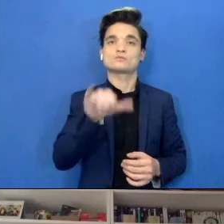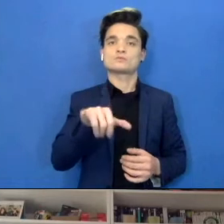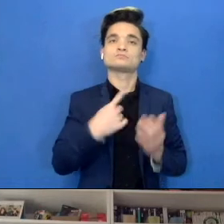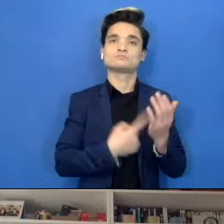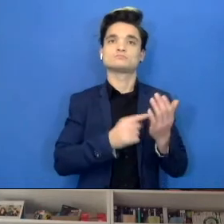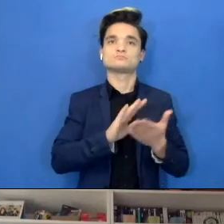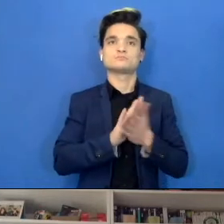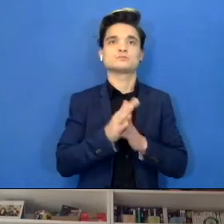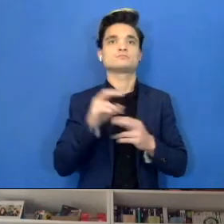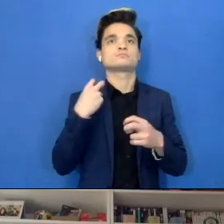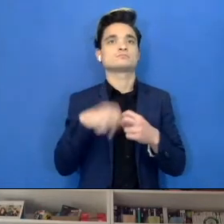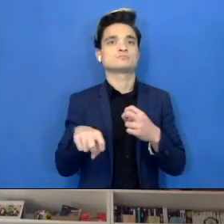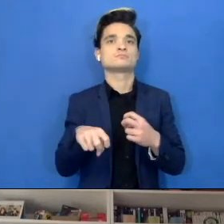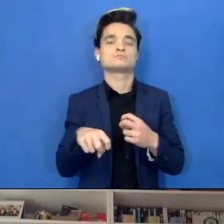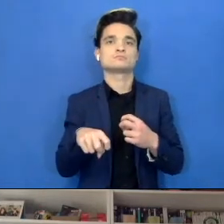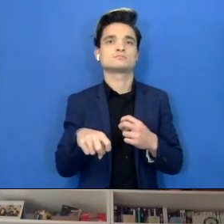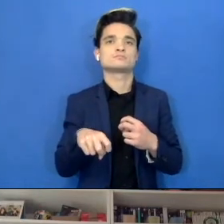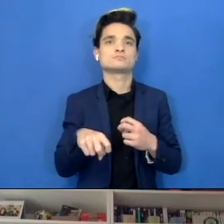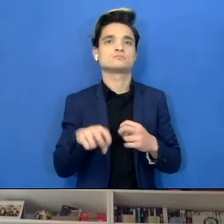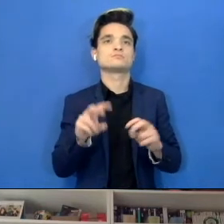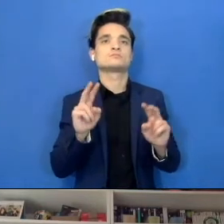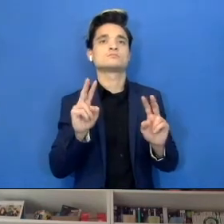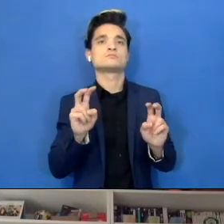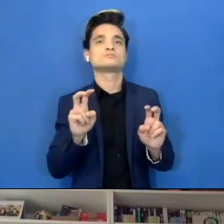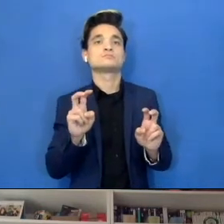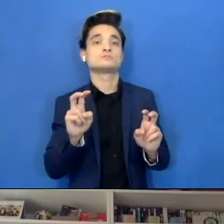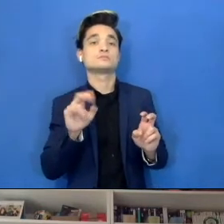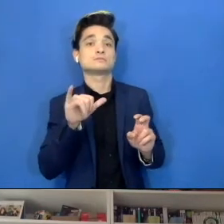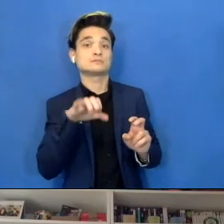law, and I'm sorry for saying that, but it is.